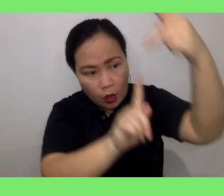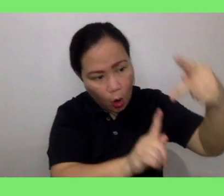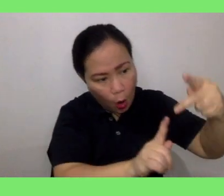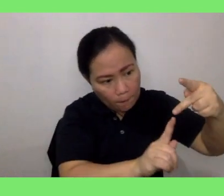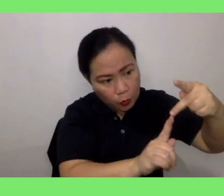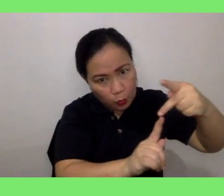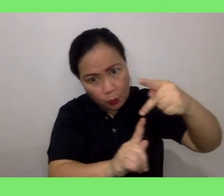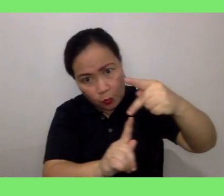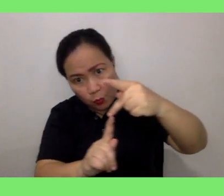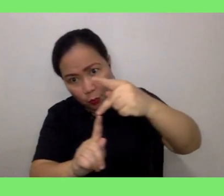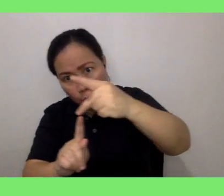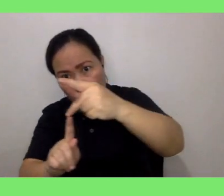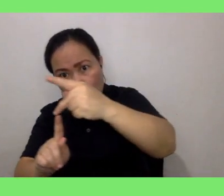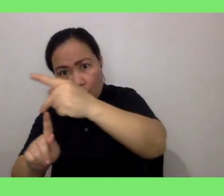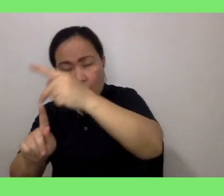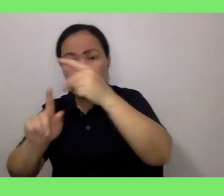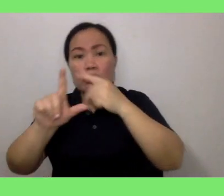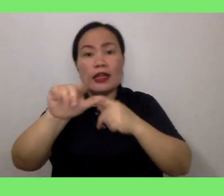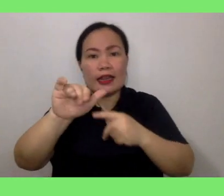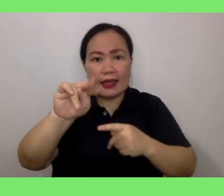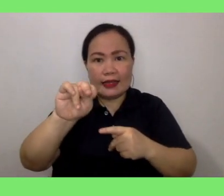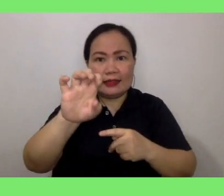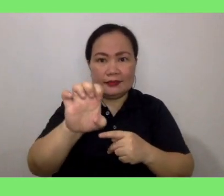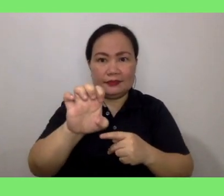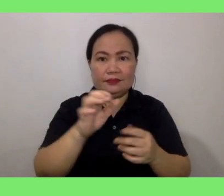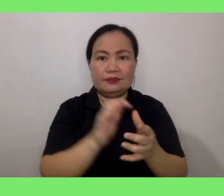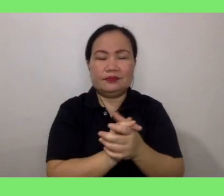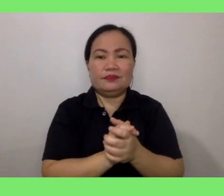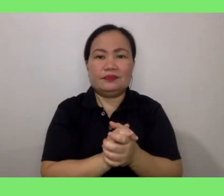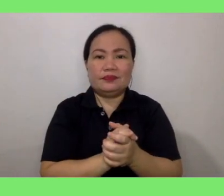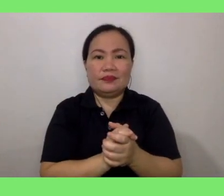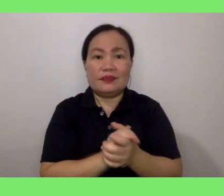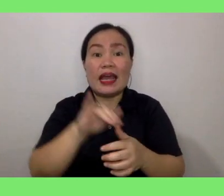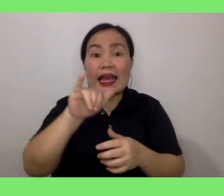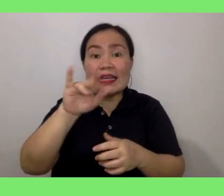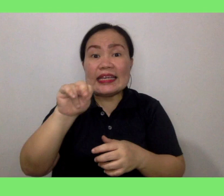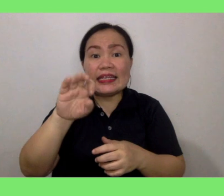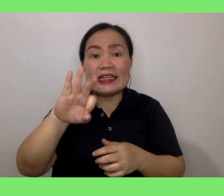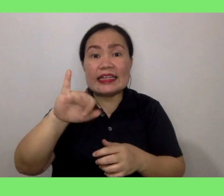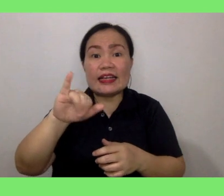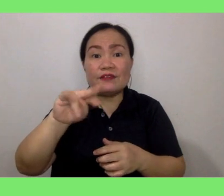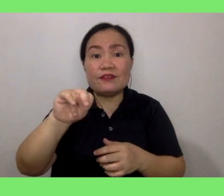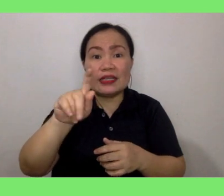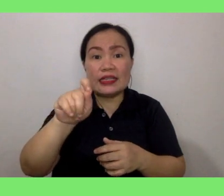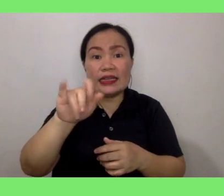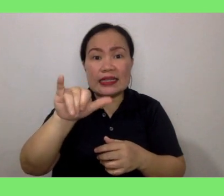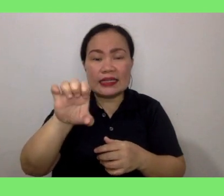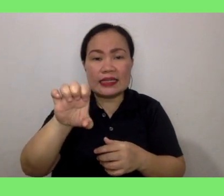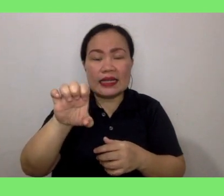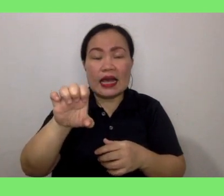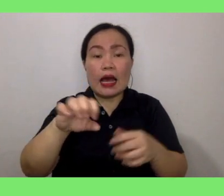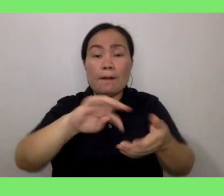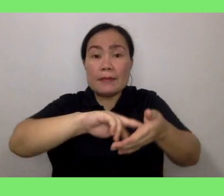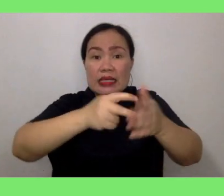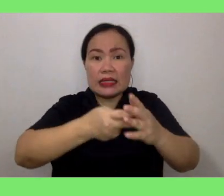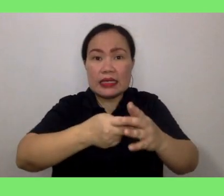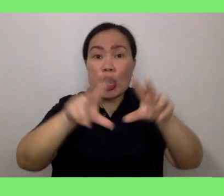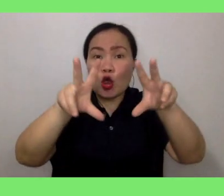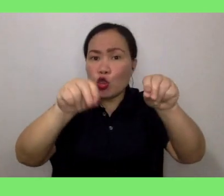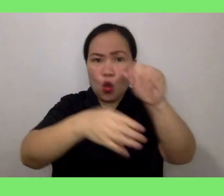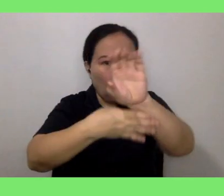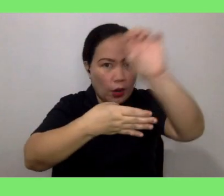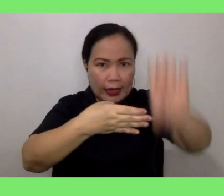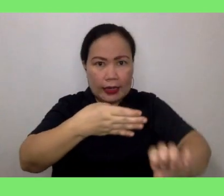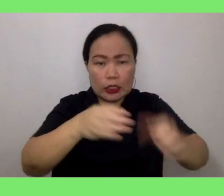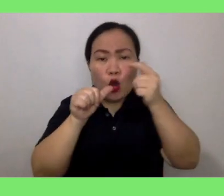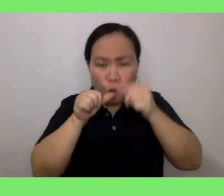ang line natin ay nag-e-extend, its length is infinite. Ayan po. Okay? So, from here,